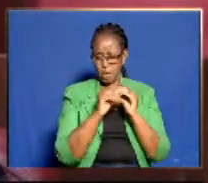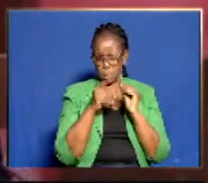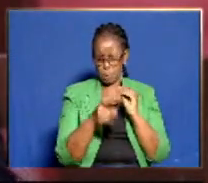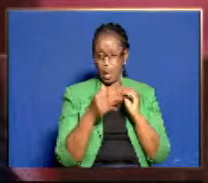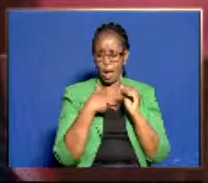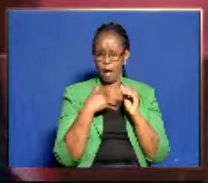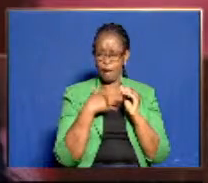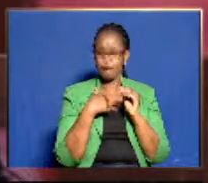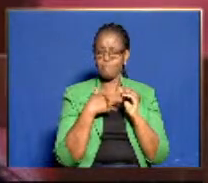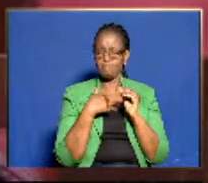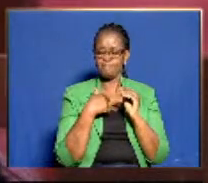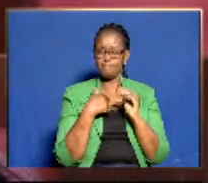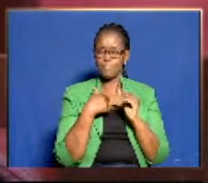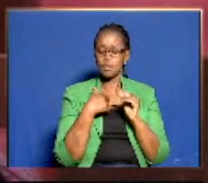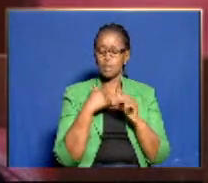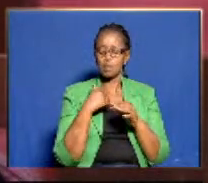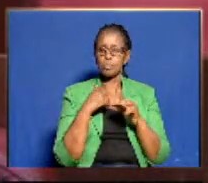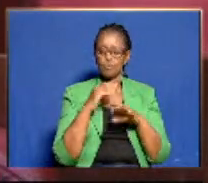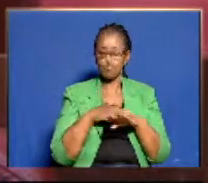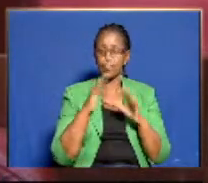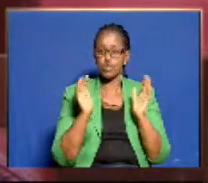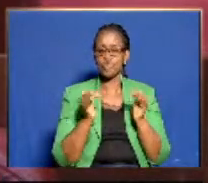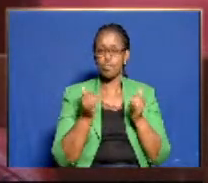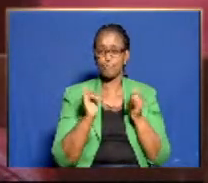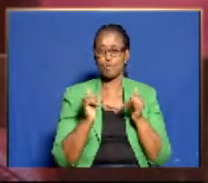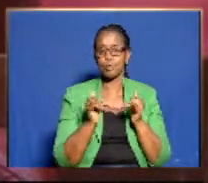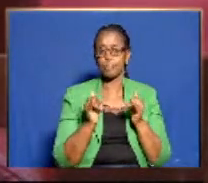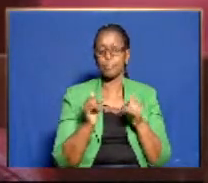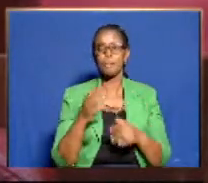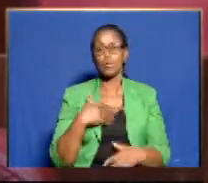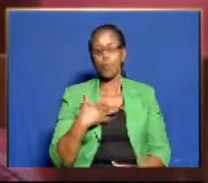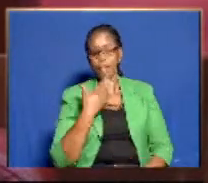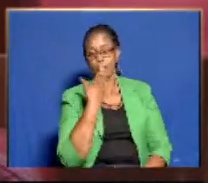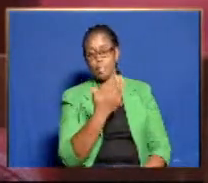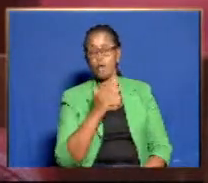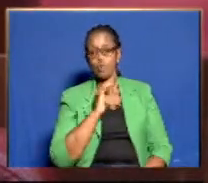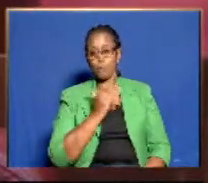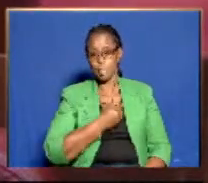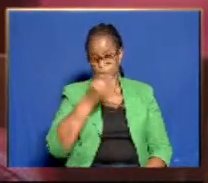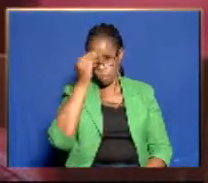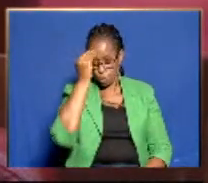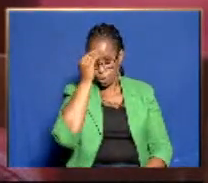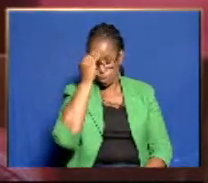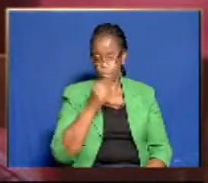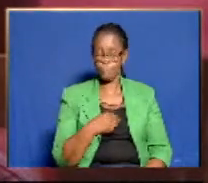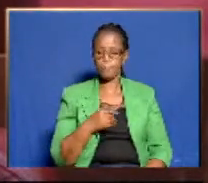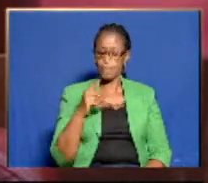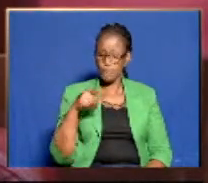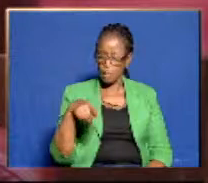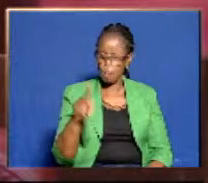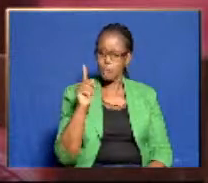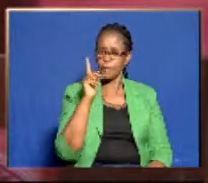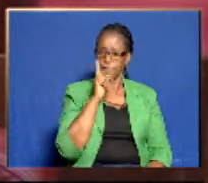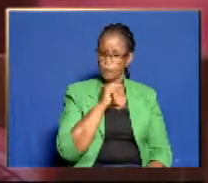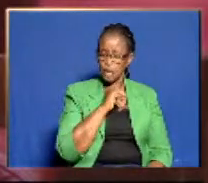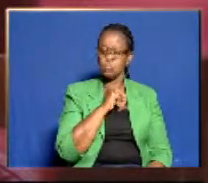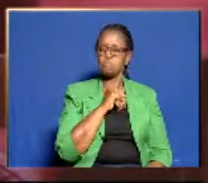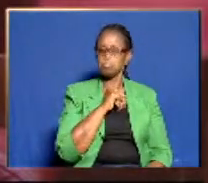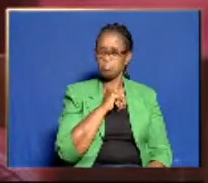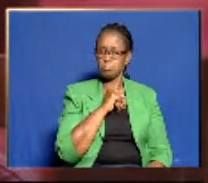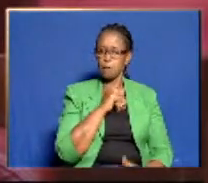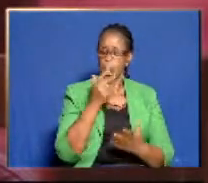Speaker. I want to thank the Committee of Education. What they did, they're able to look to bring to